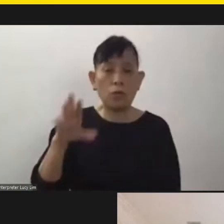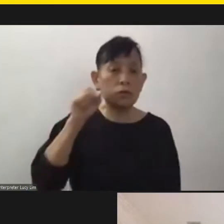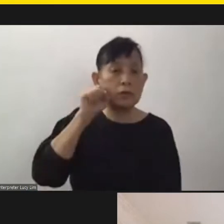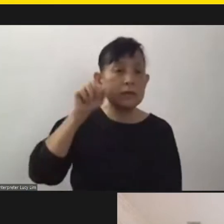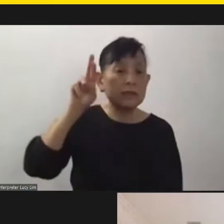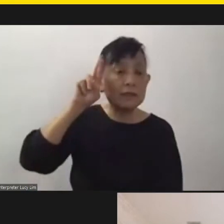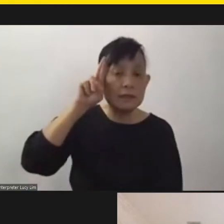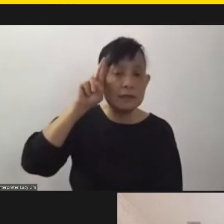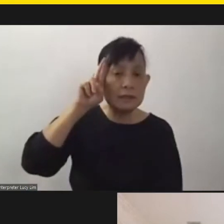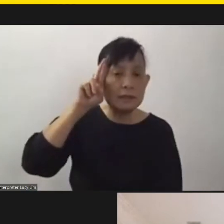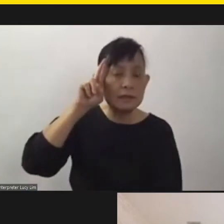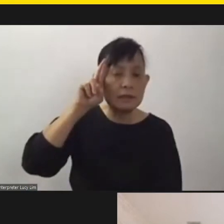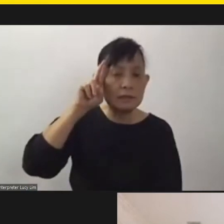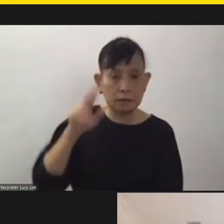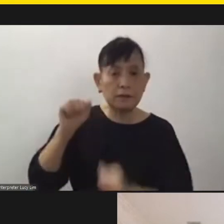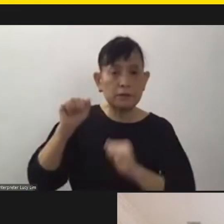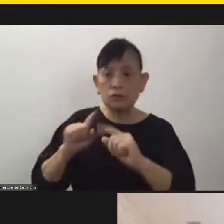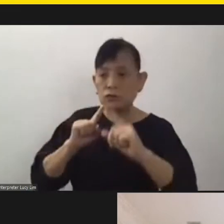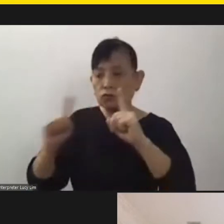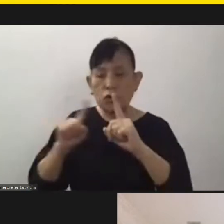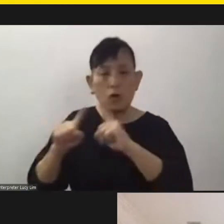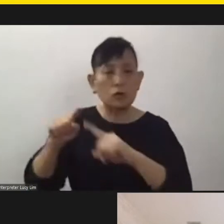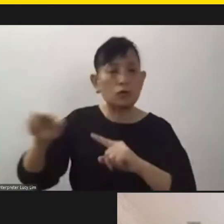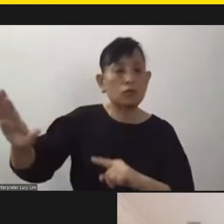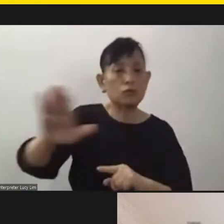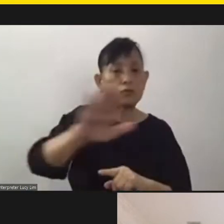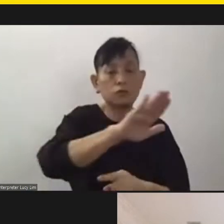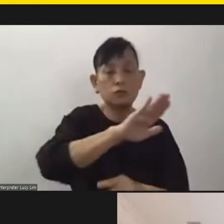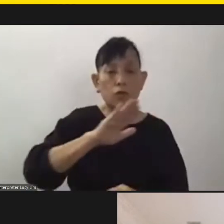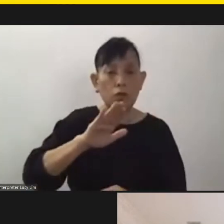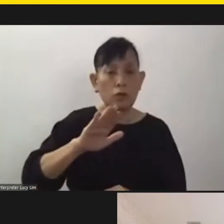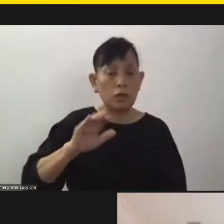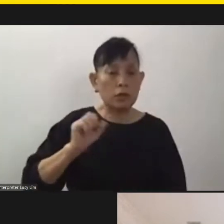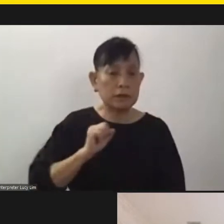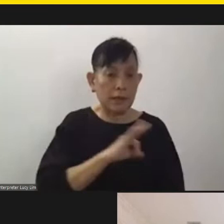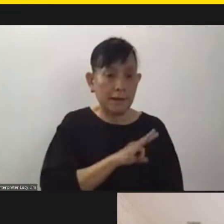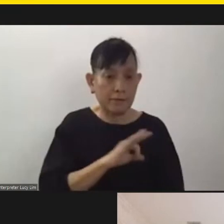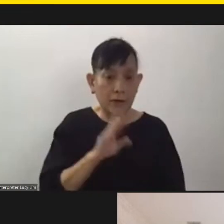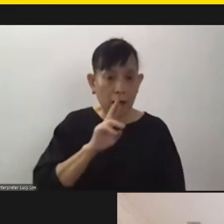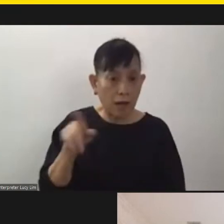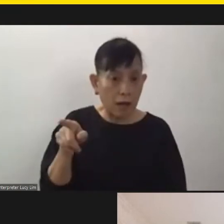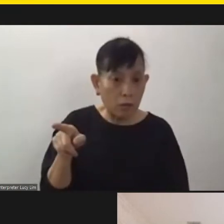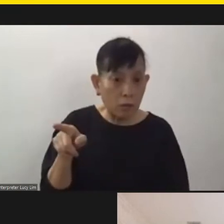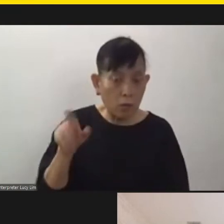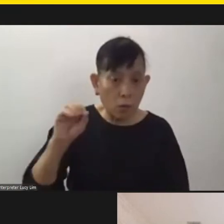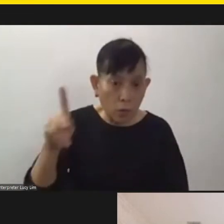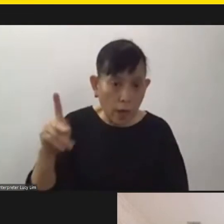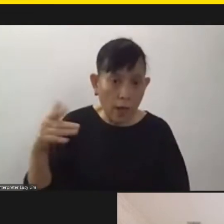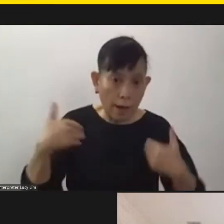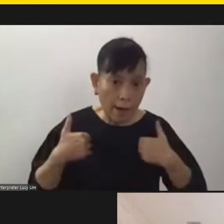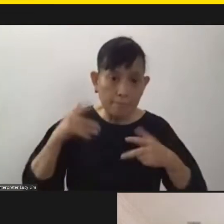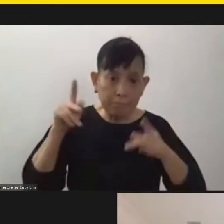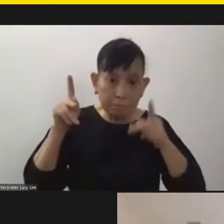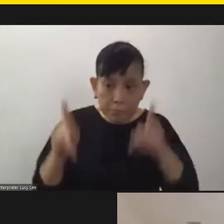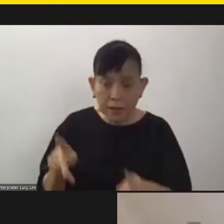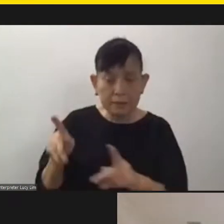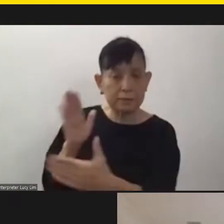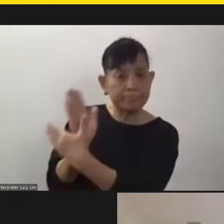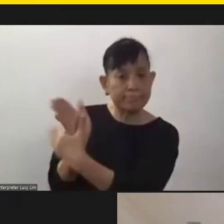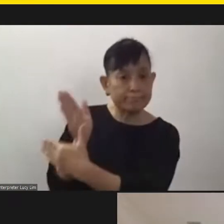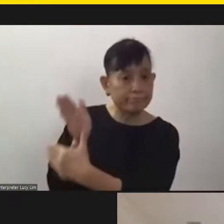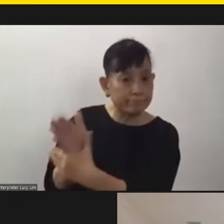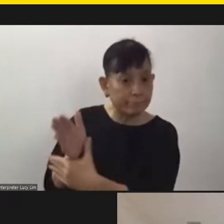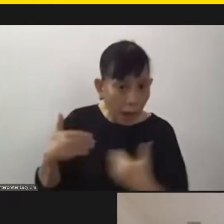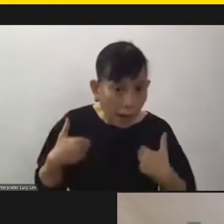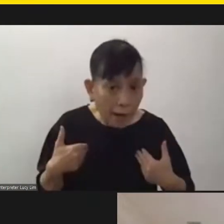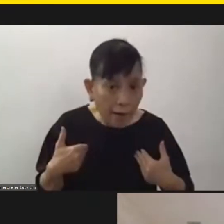just talk to your colleagues and just tell them that, like, are you okay? Like, has anyone harassed you? And just be there for them. Because sometimes